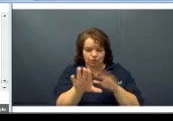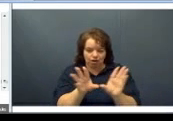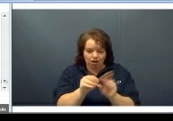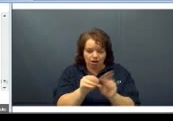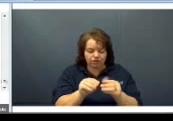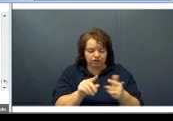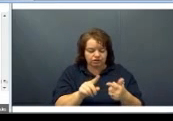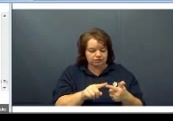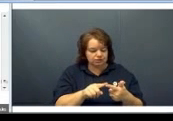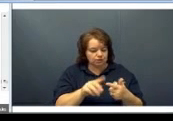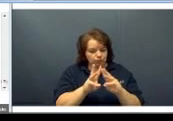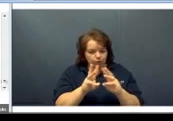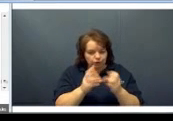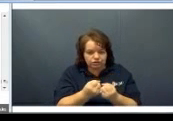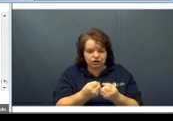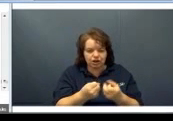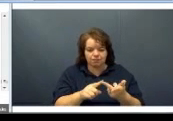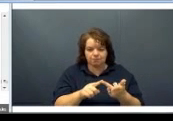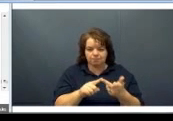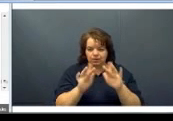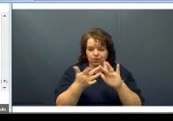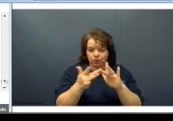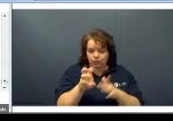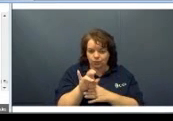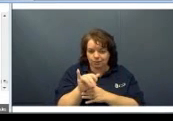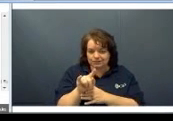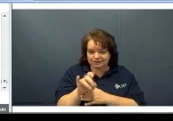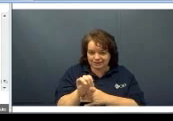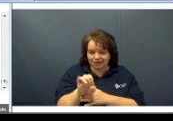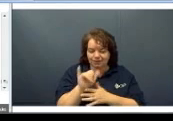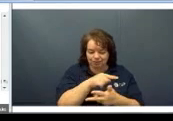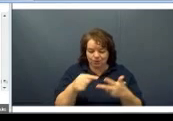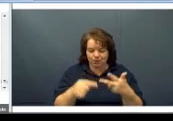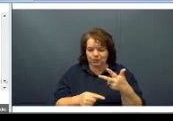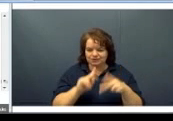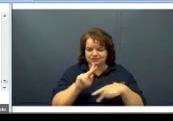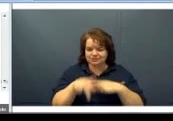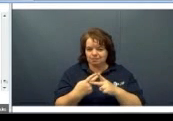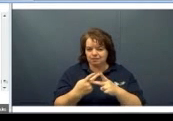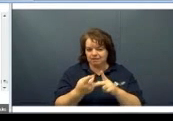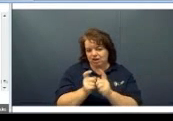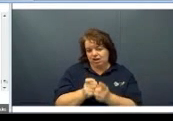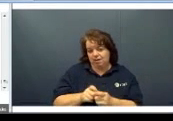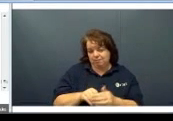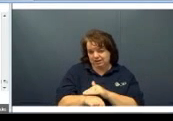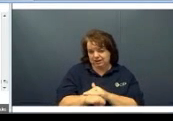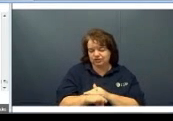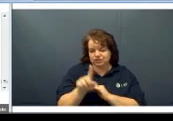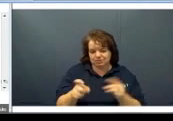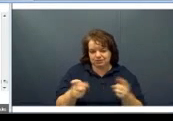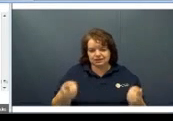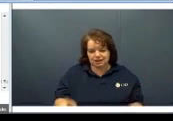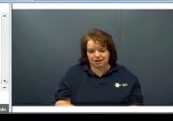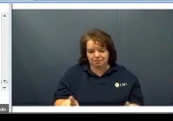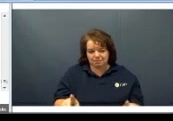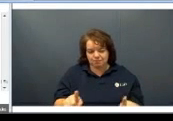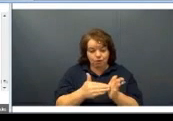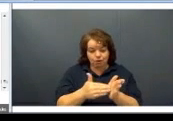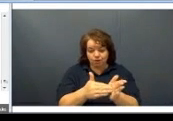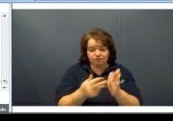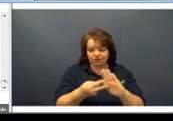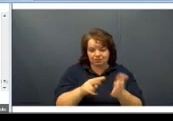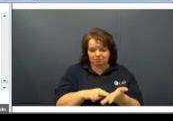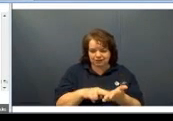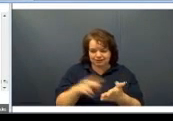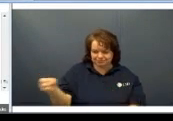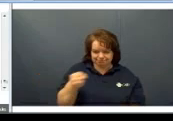they come to your conference, to your workshop, or to your website, those accommodations need to be